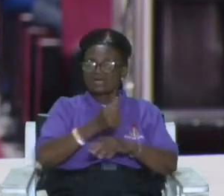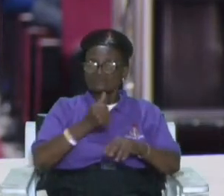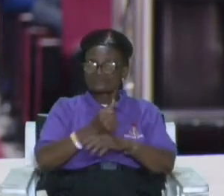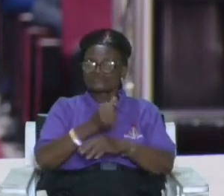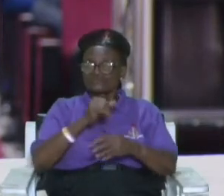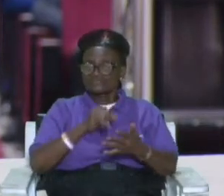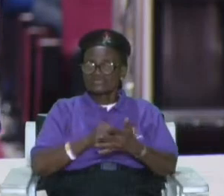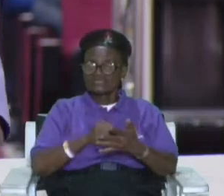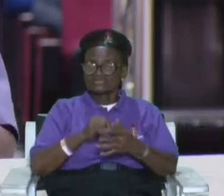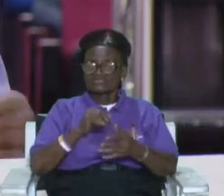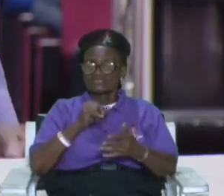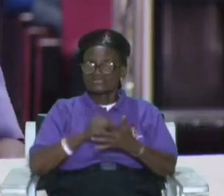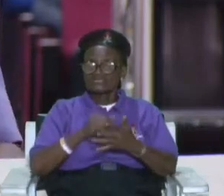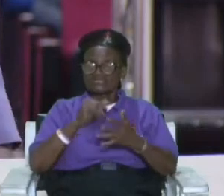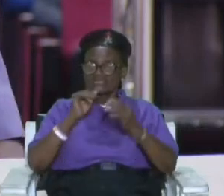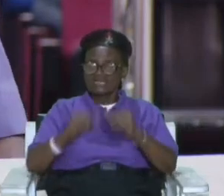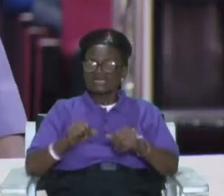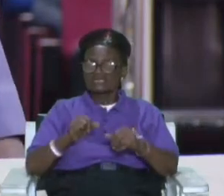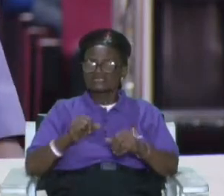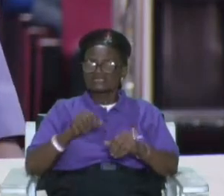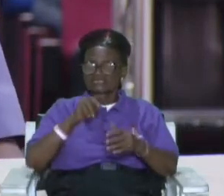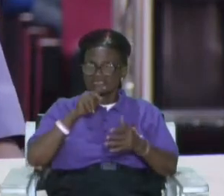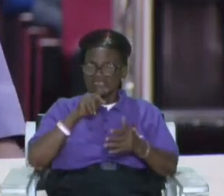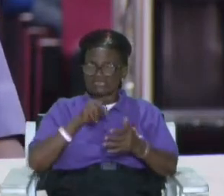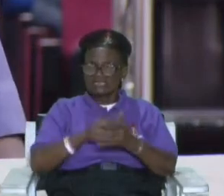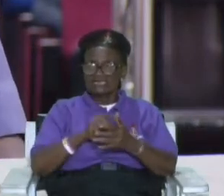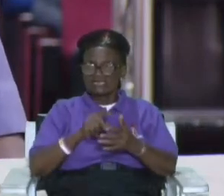it can kill you.